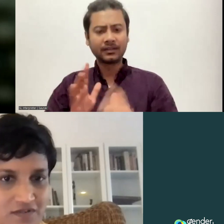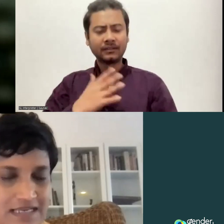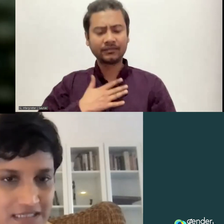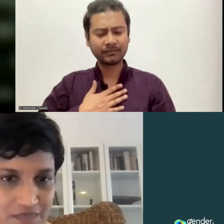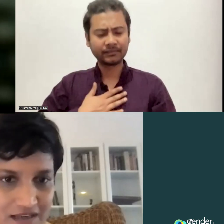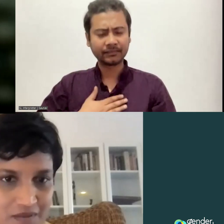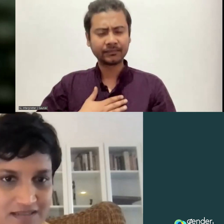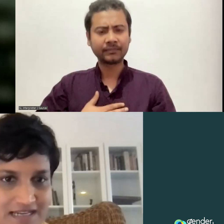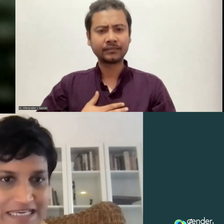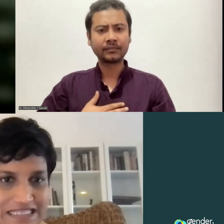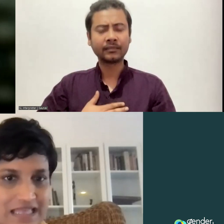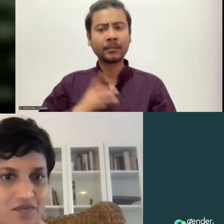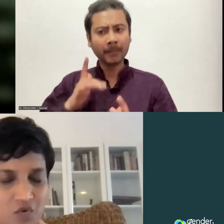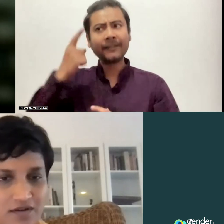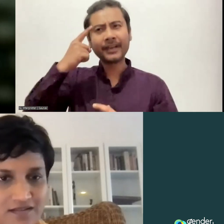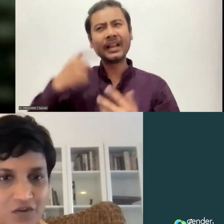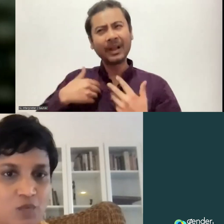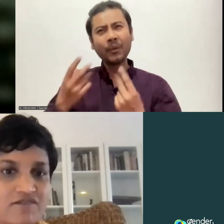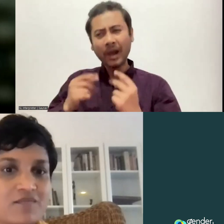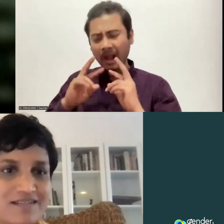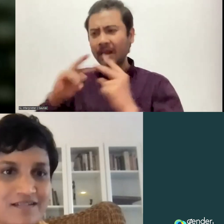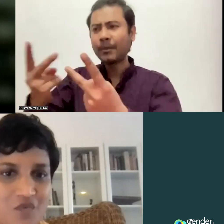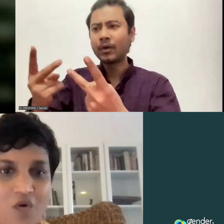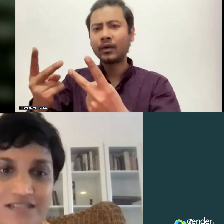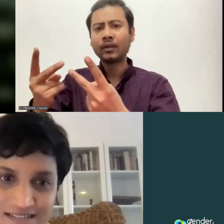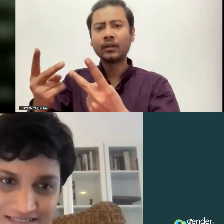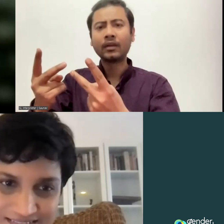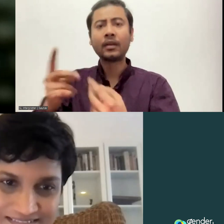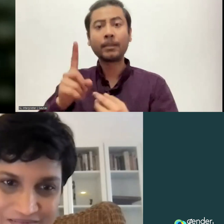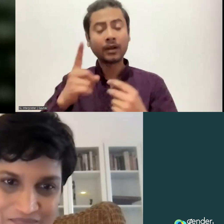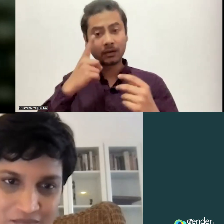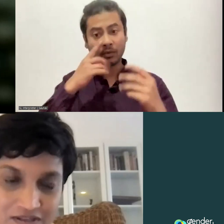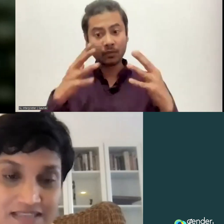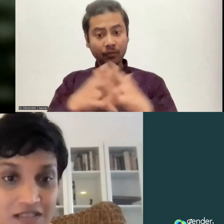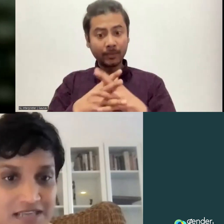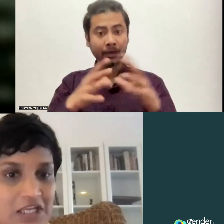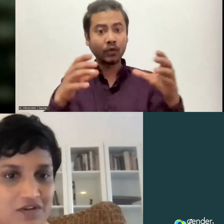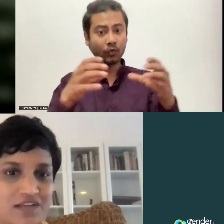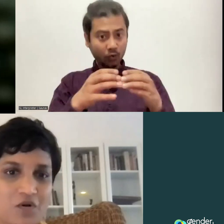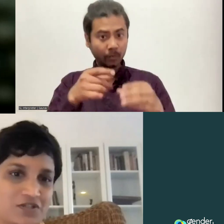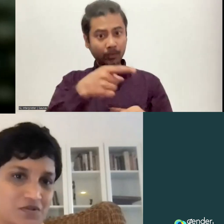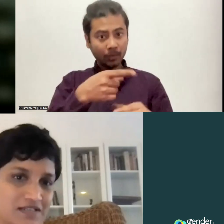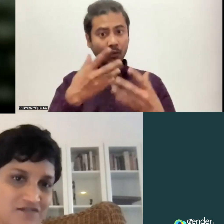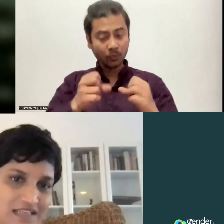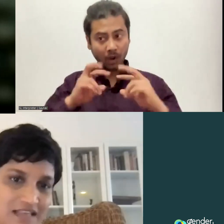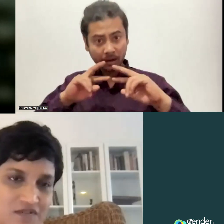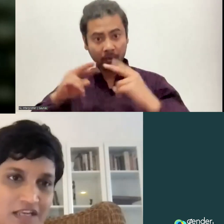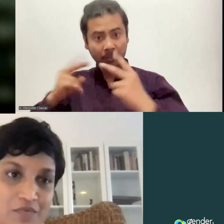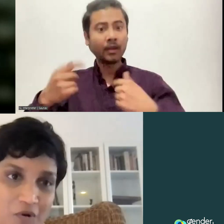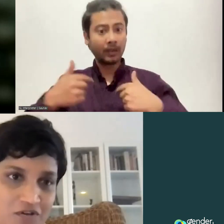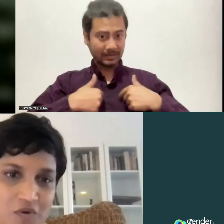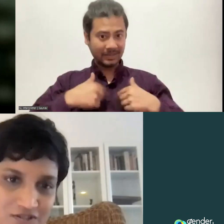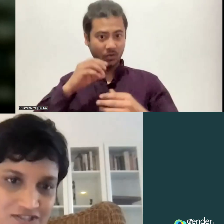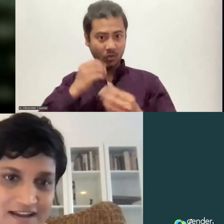I should have said something. But is that what the group of women wanted? Because they will tell you if they want you to intervene. And that's